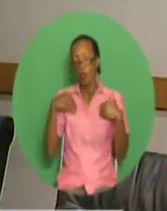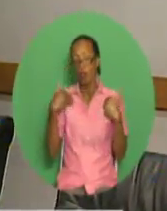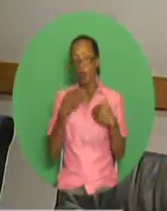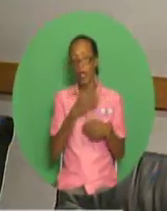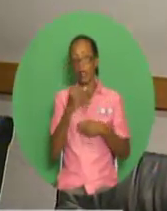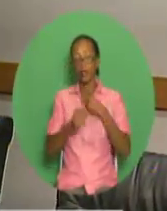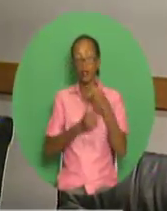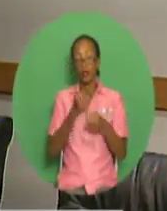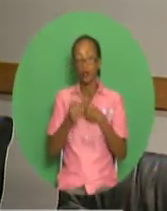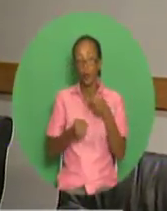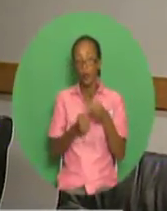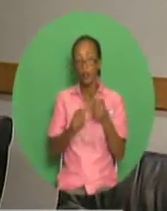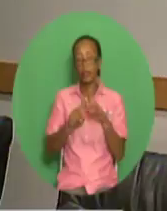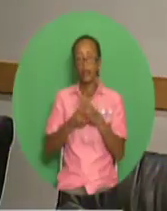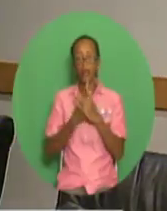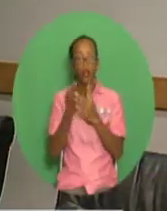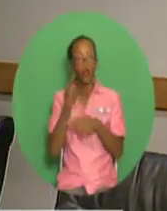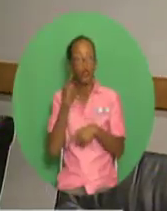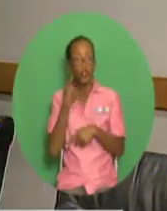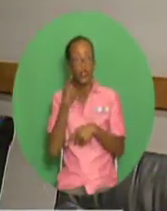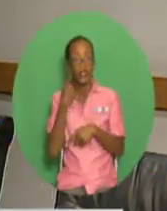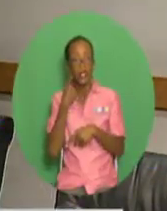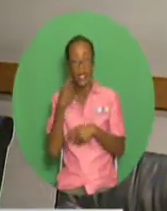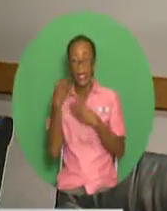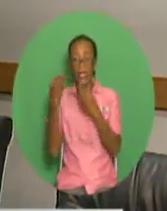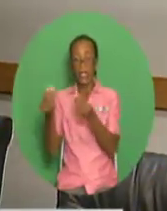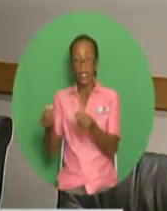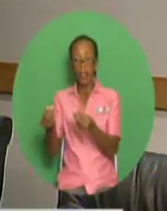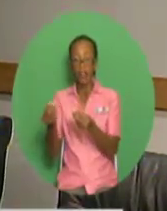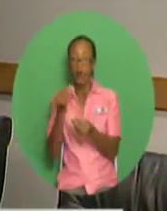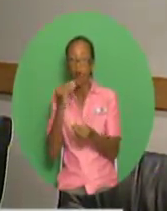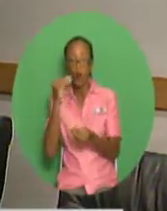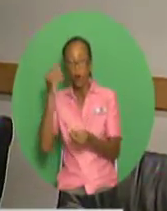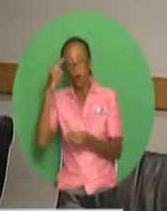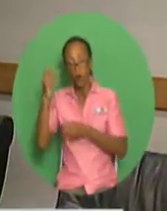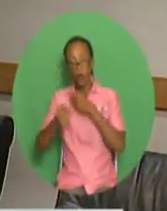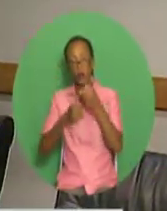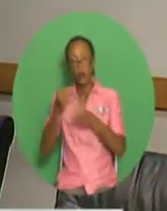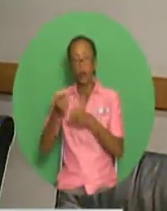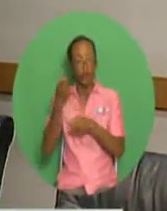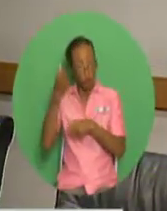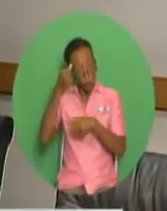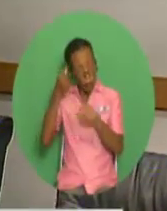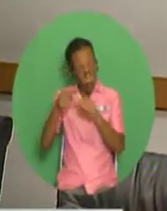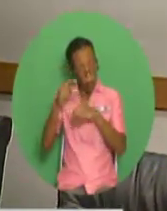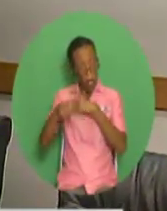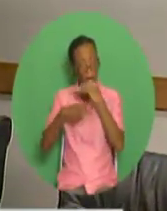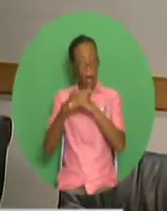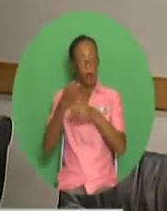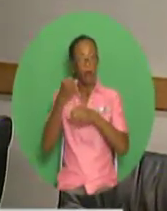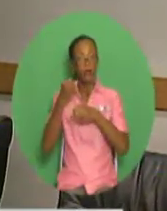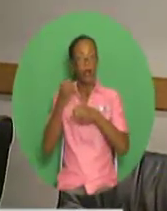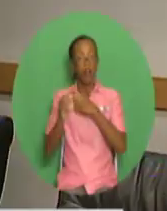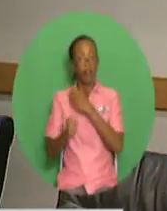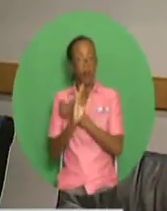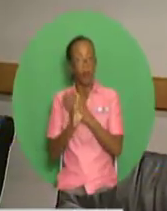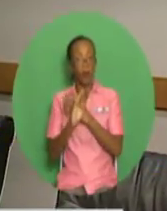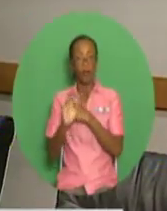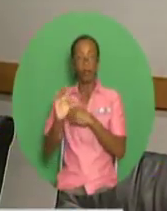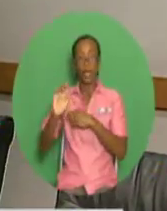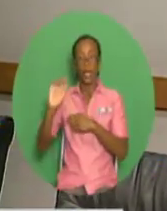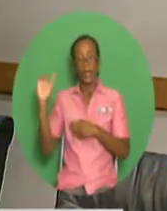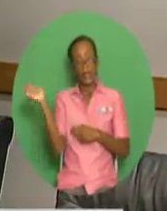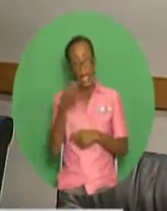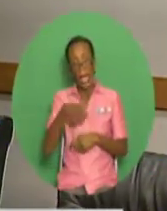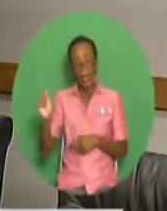have started for the first time giving homes to sport. And as you have seen, the big shebang with football, but also tennis, table